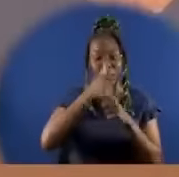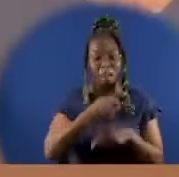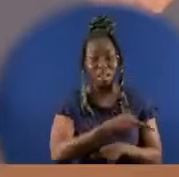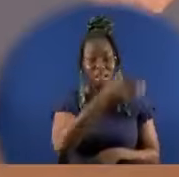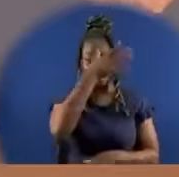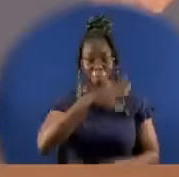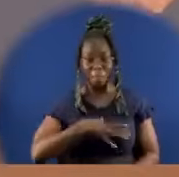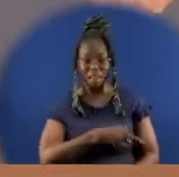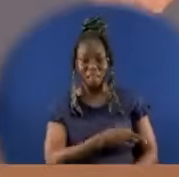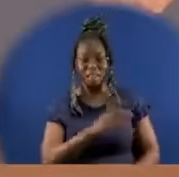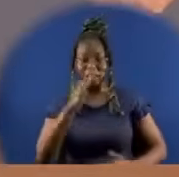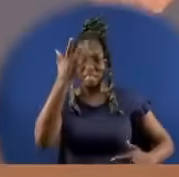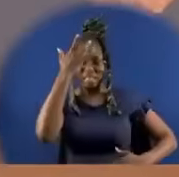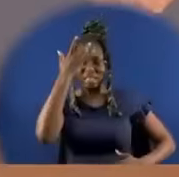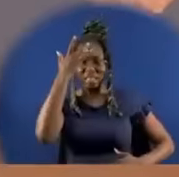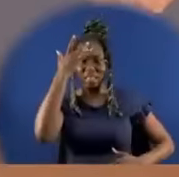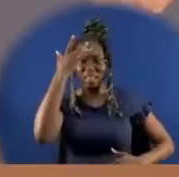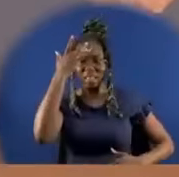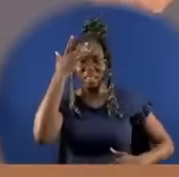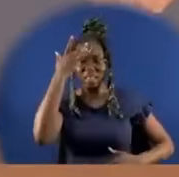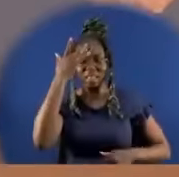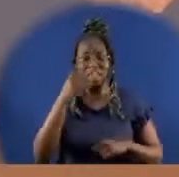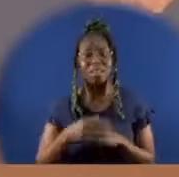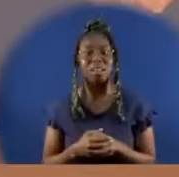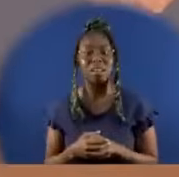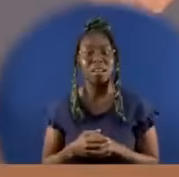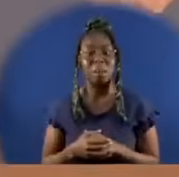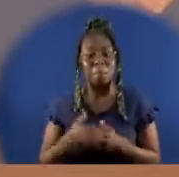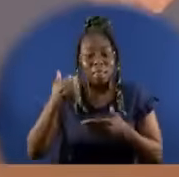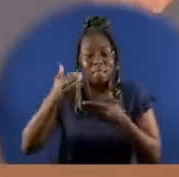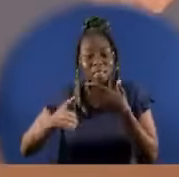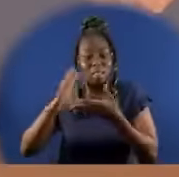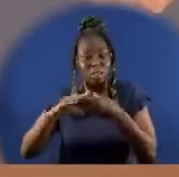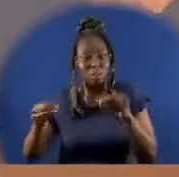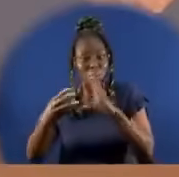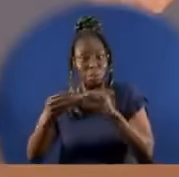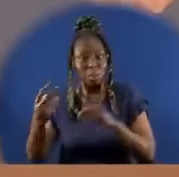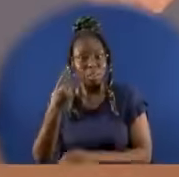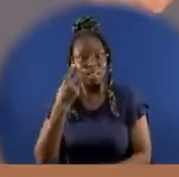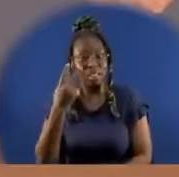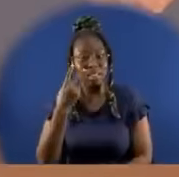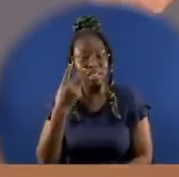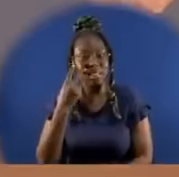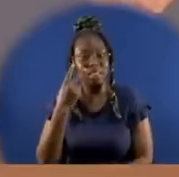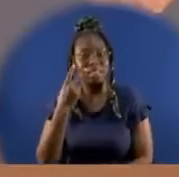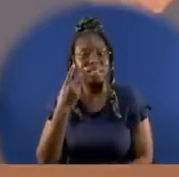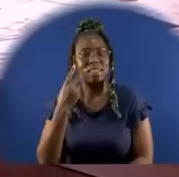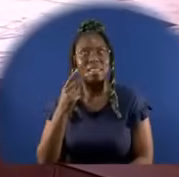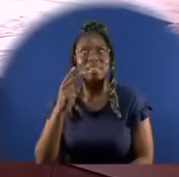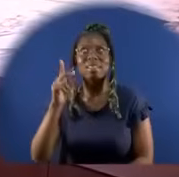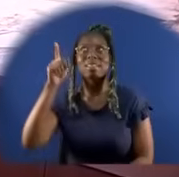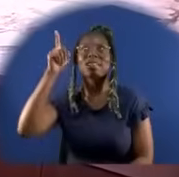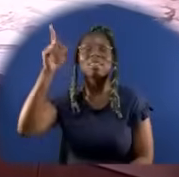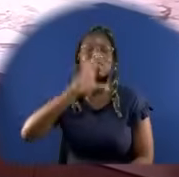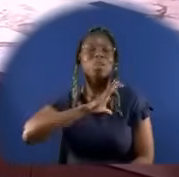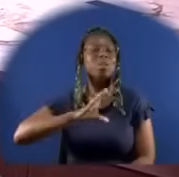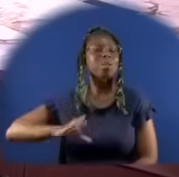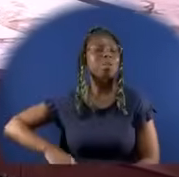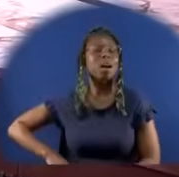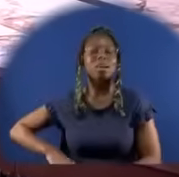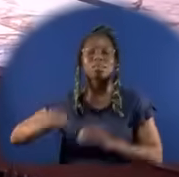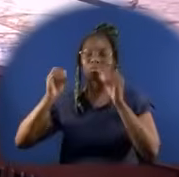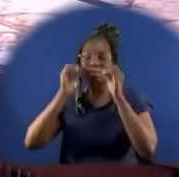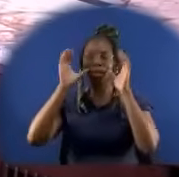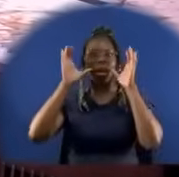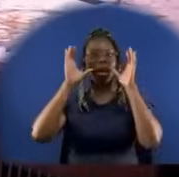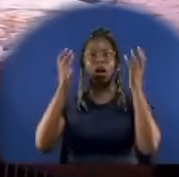compelling argument, but I want to suggest that by the time you get to the end of the story, we're able to see Christ's amazement.